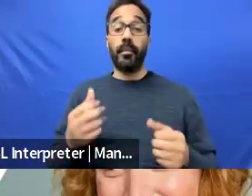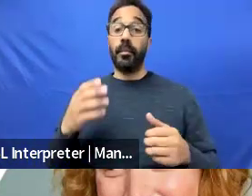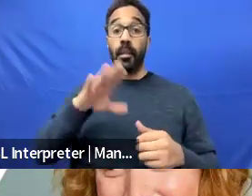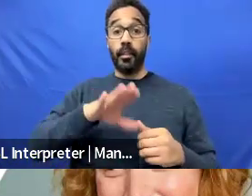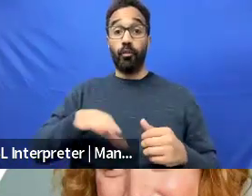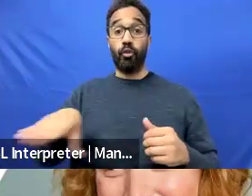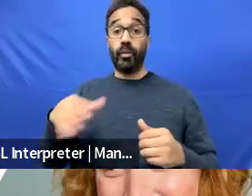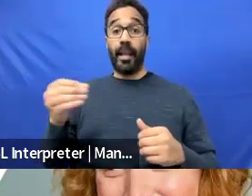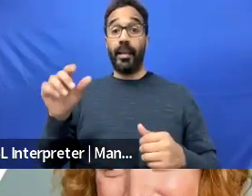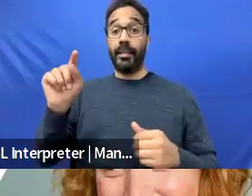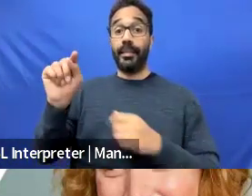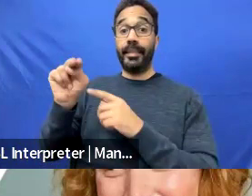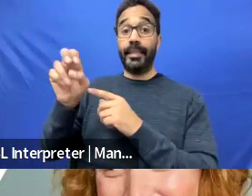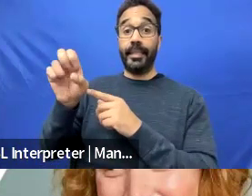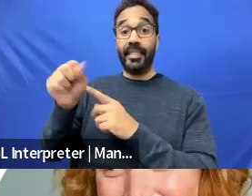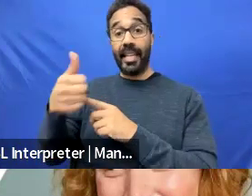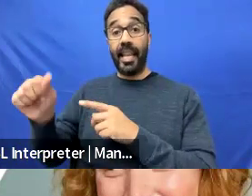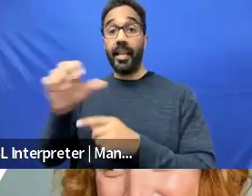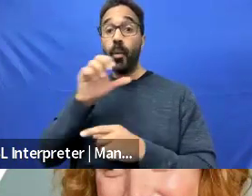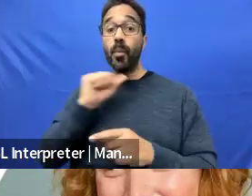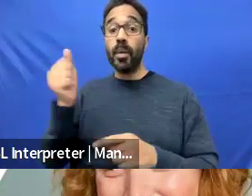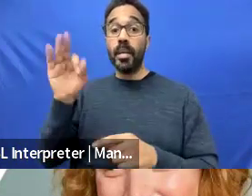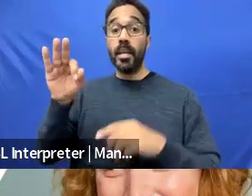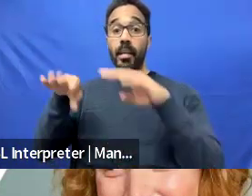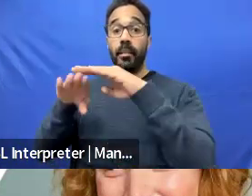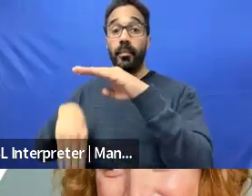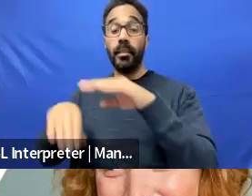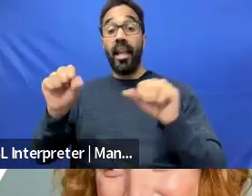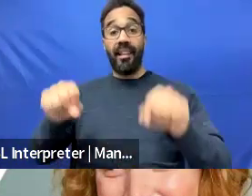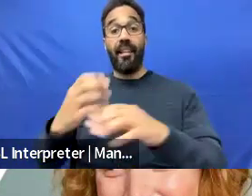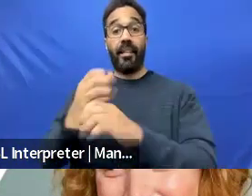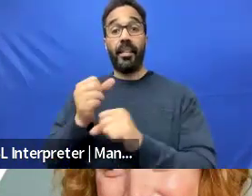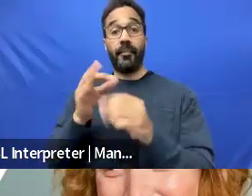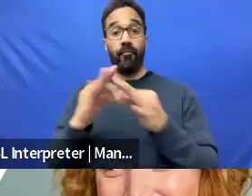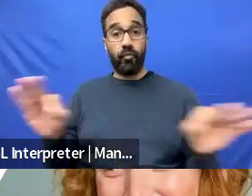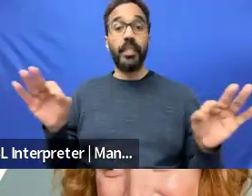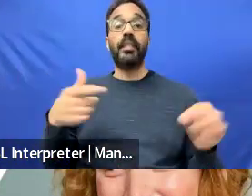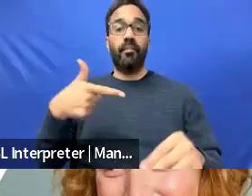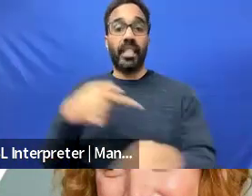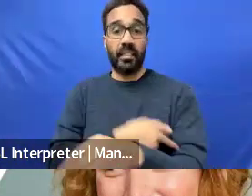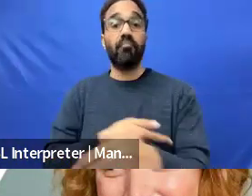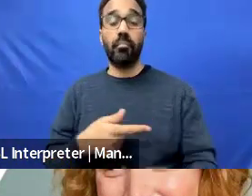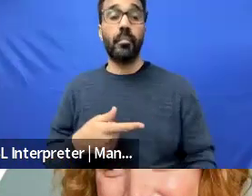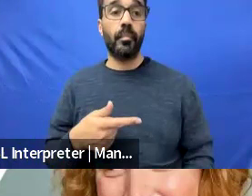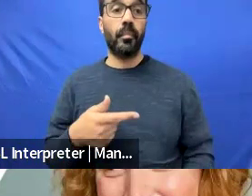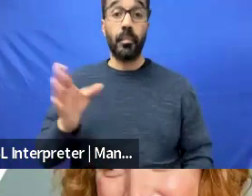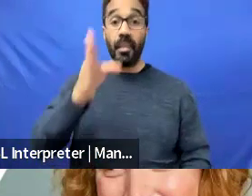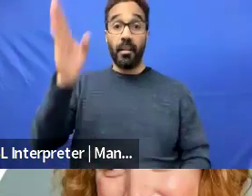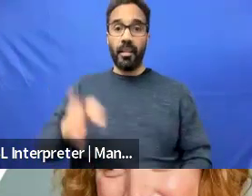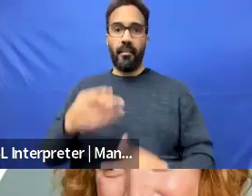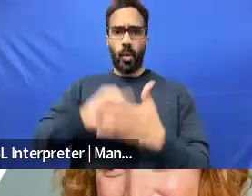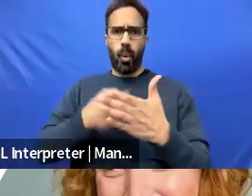So anyone under the age of 19 can get a no-cost vaccine. We'll never have a price tag